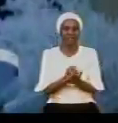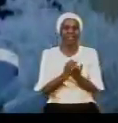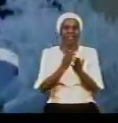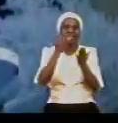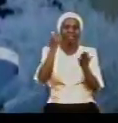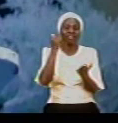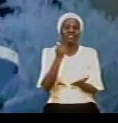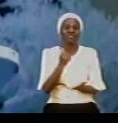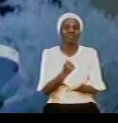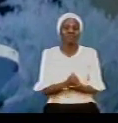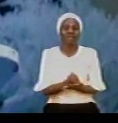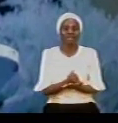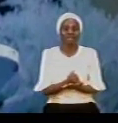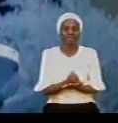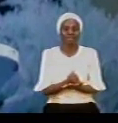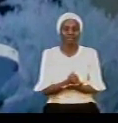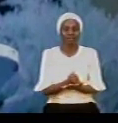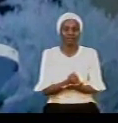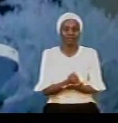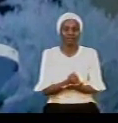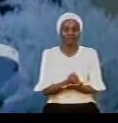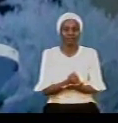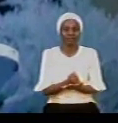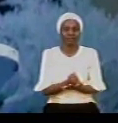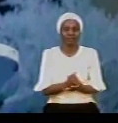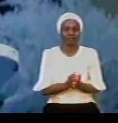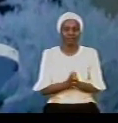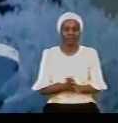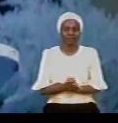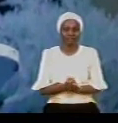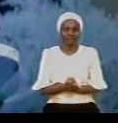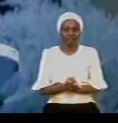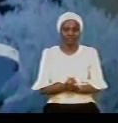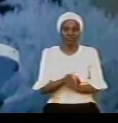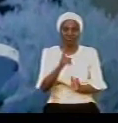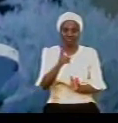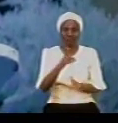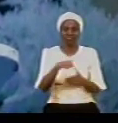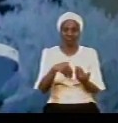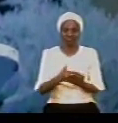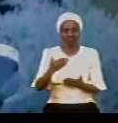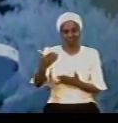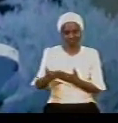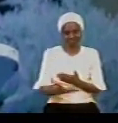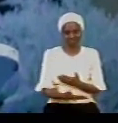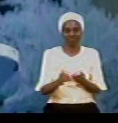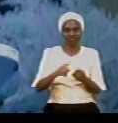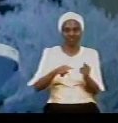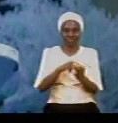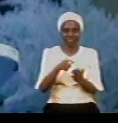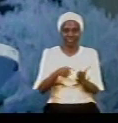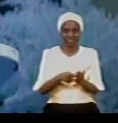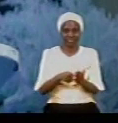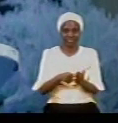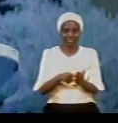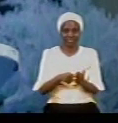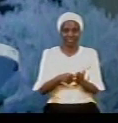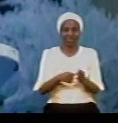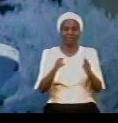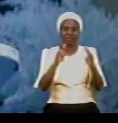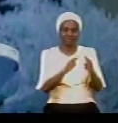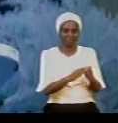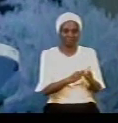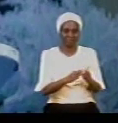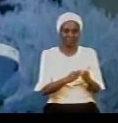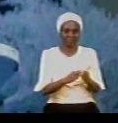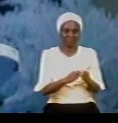You are welcome to this meeting. Today is the third day of